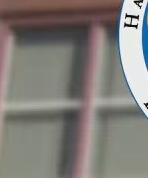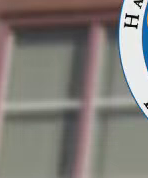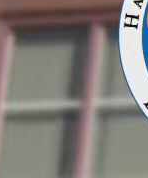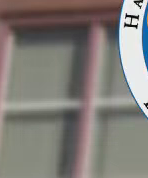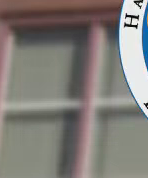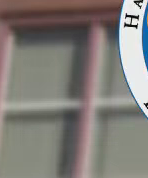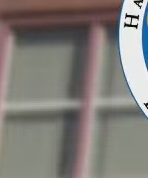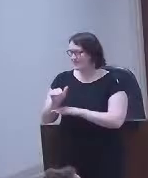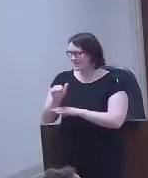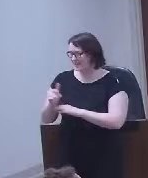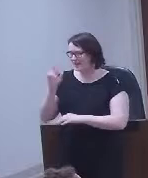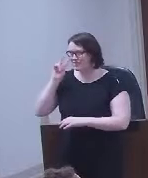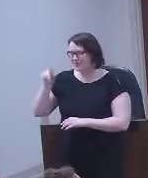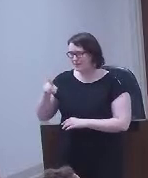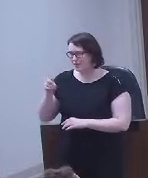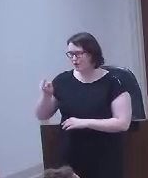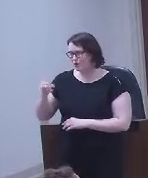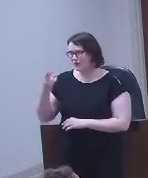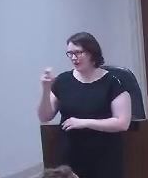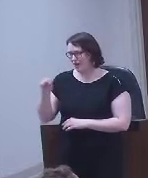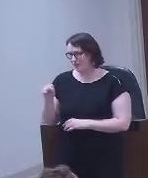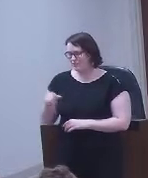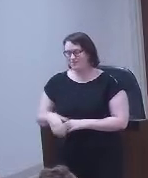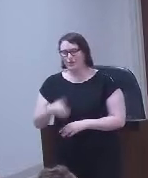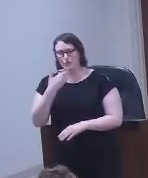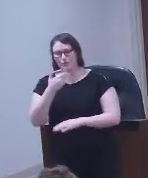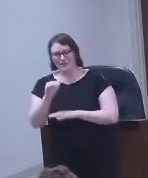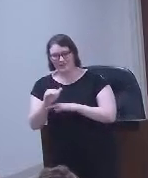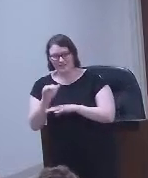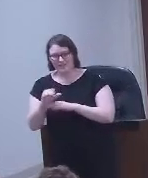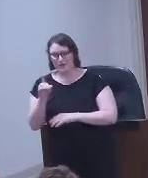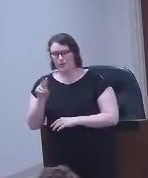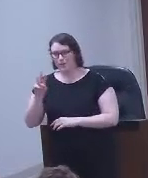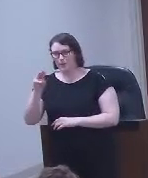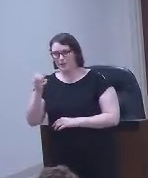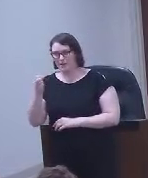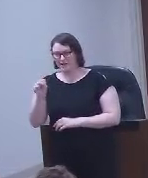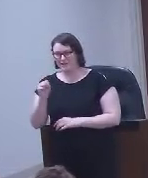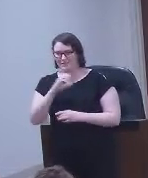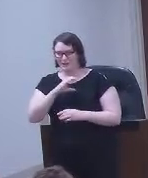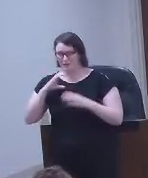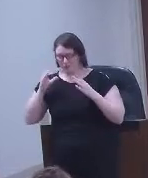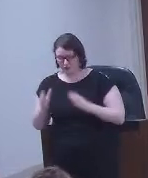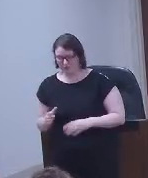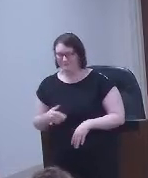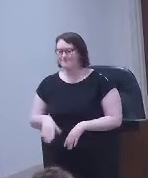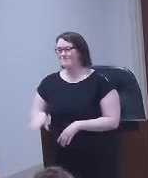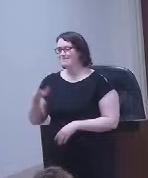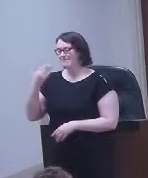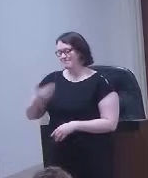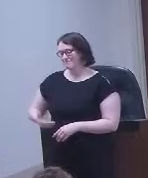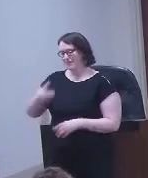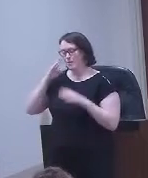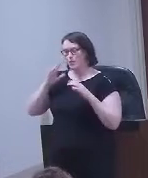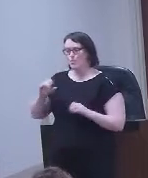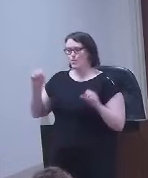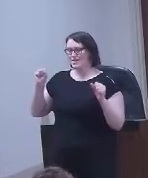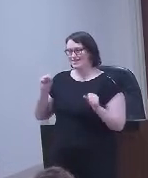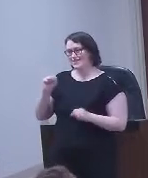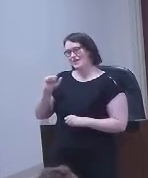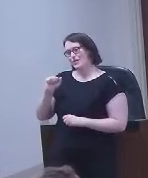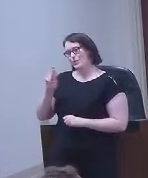Denise Driehaus. Good evening, Stephanie Summerall Dumas, Commissioner. And I'm Hamilton County Commission Board President Alicia